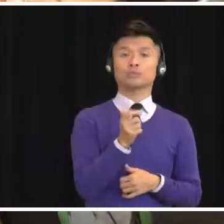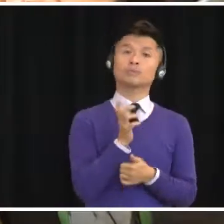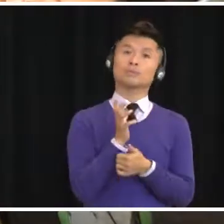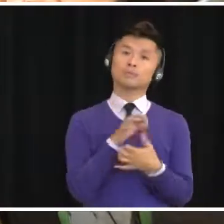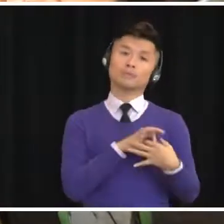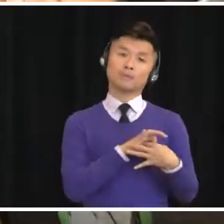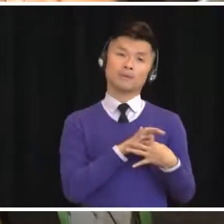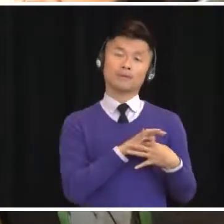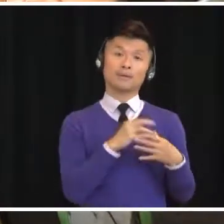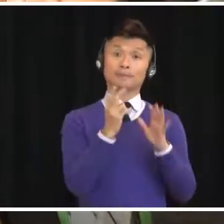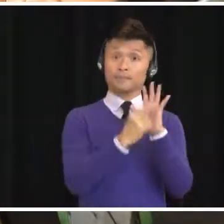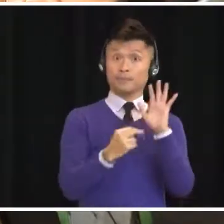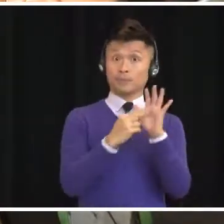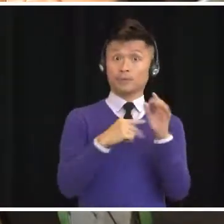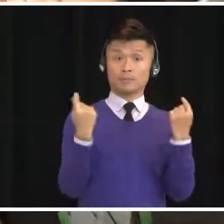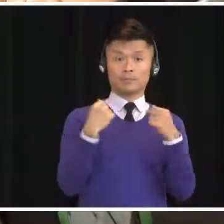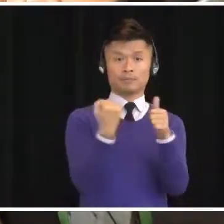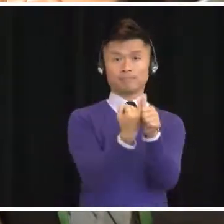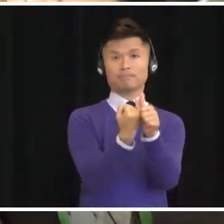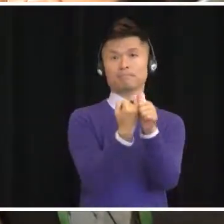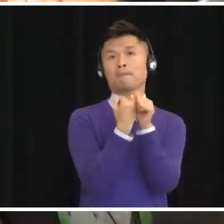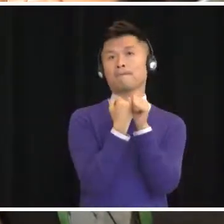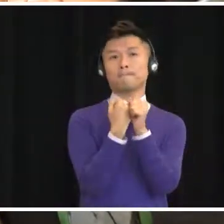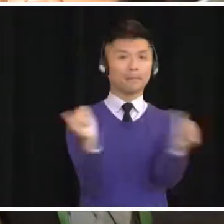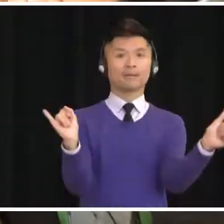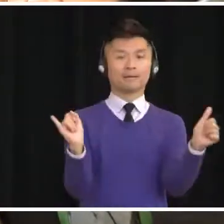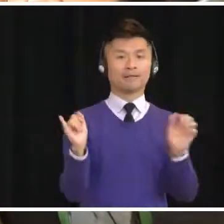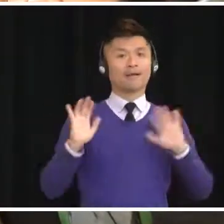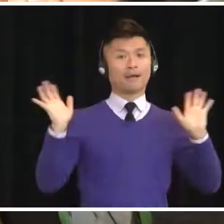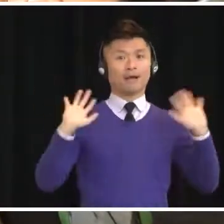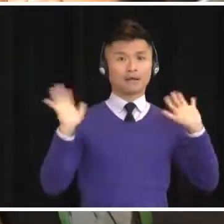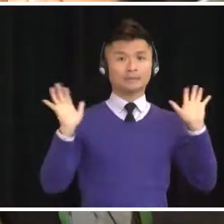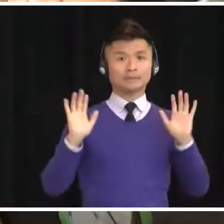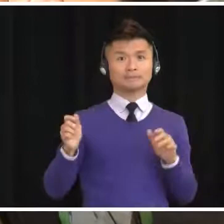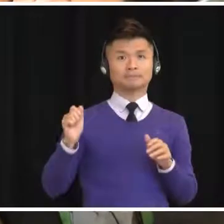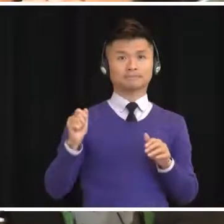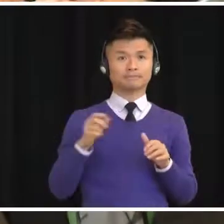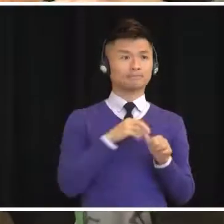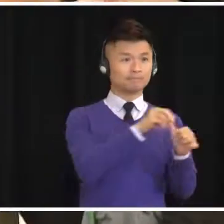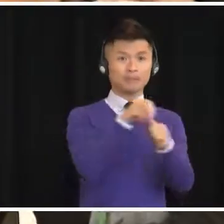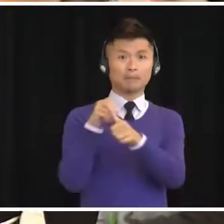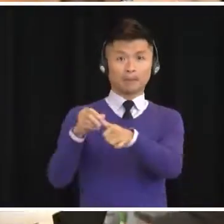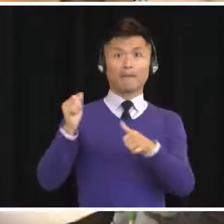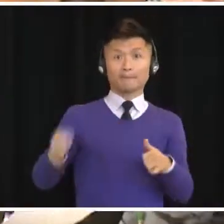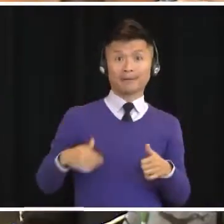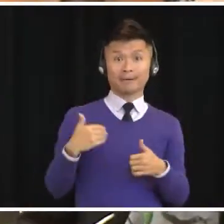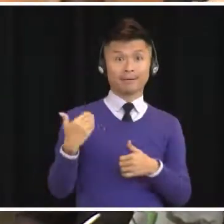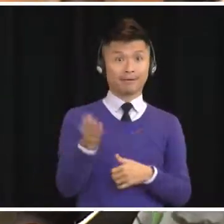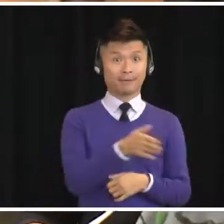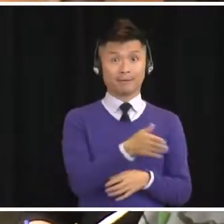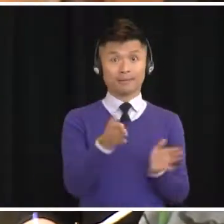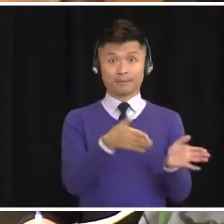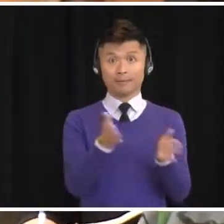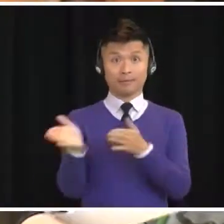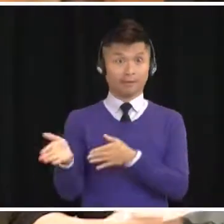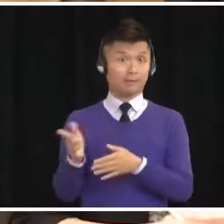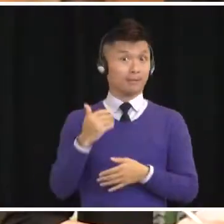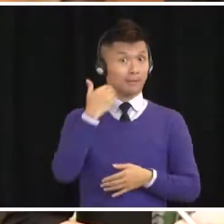Professor Tobin and Professor Duke. For example, in divorce proceedings or the